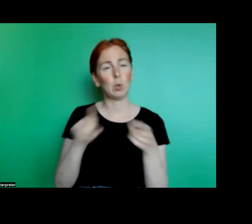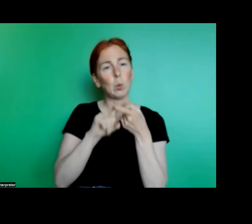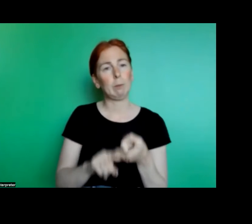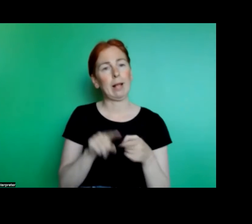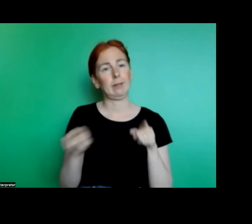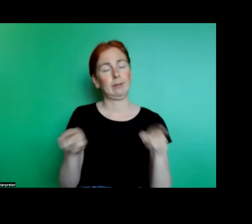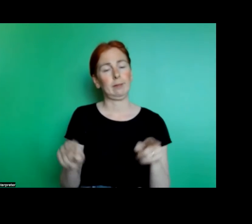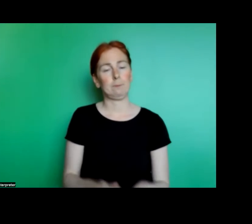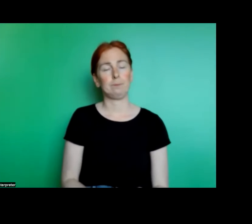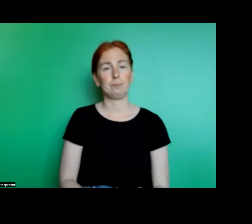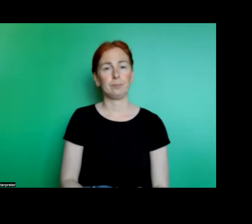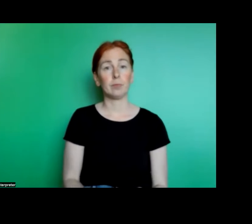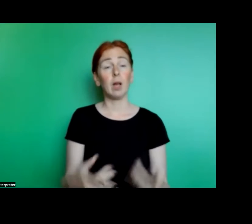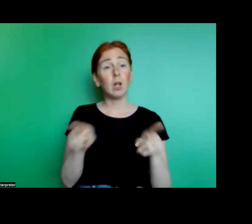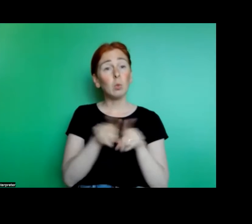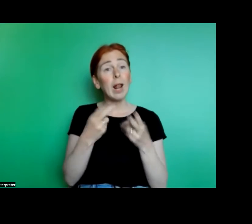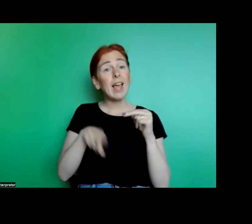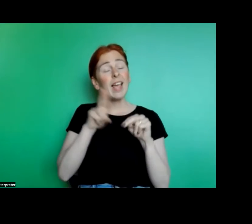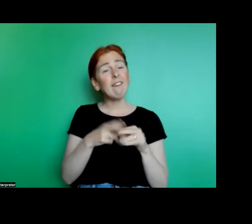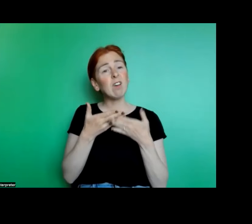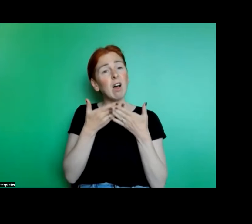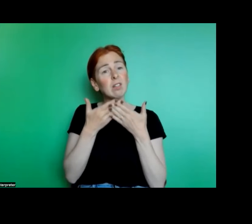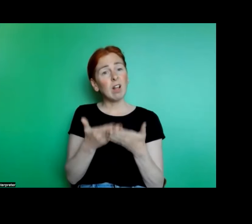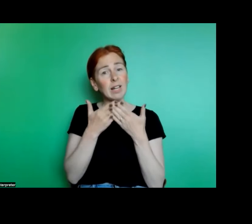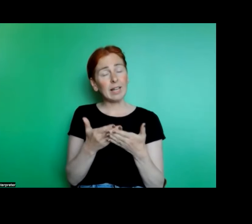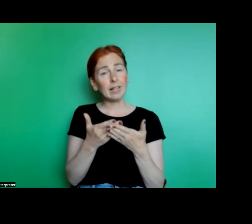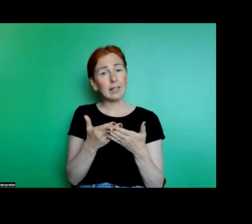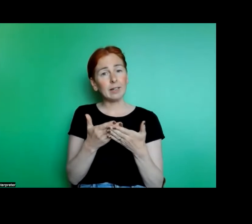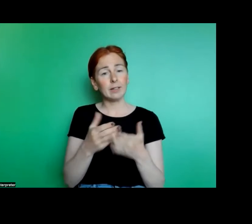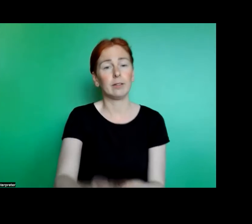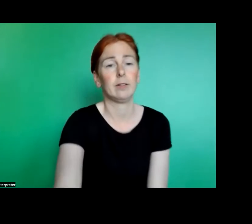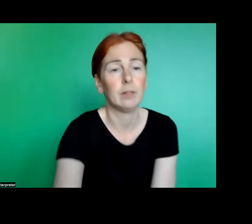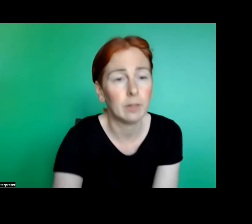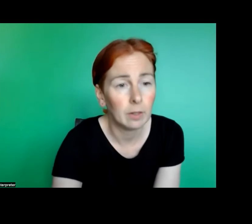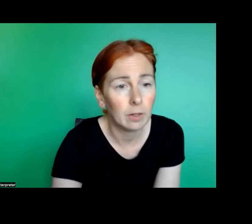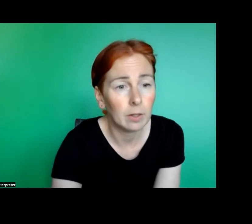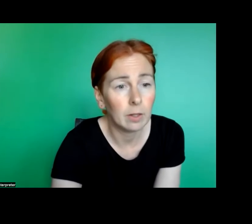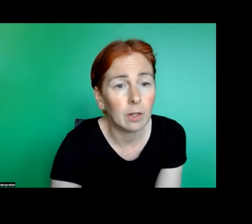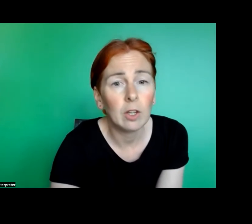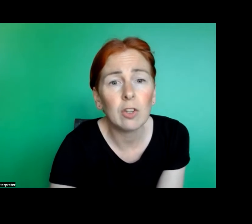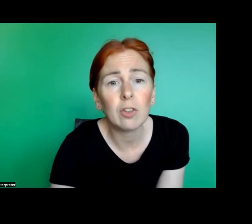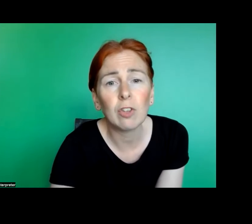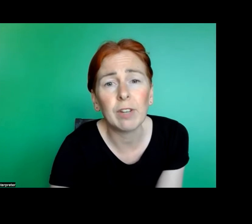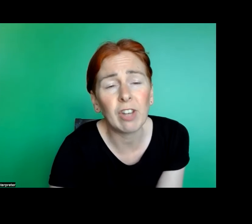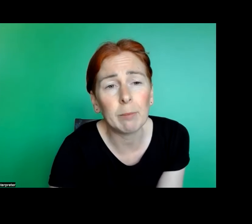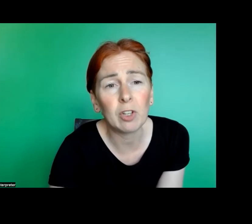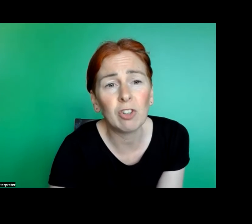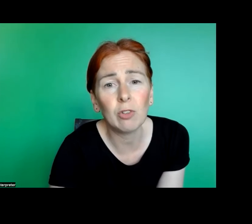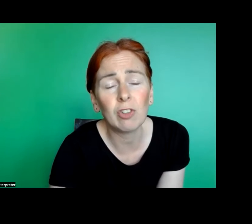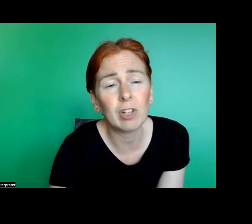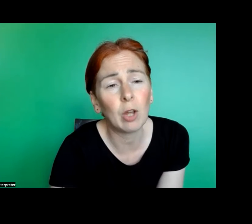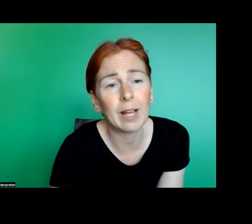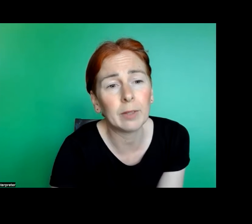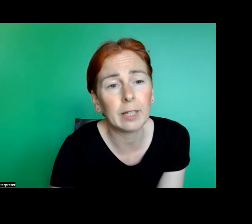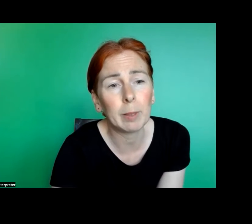has the mutation in the gene that treatment is designed for. But that's not the same as selecting. Sorry, patients. James, could